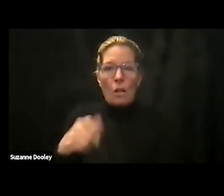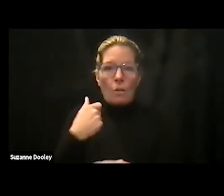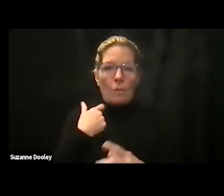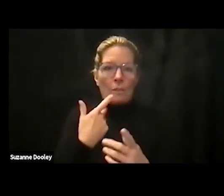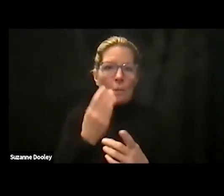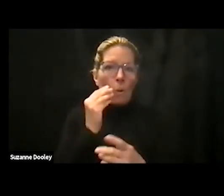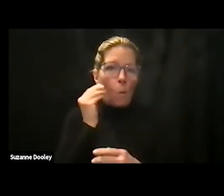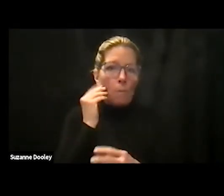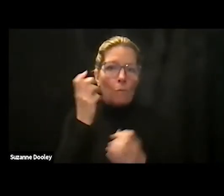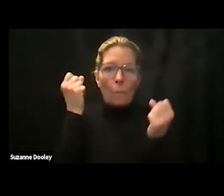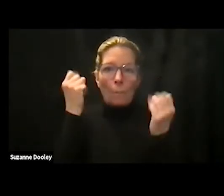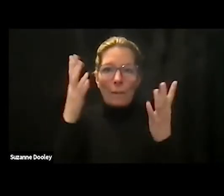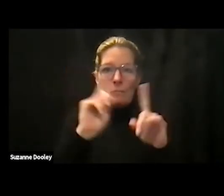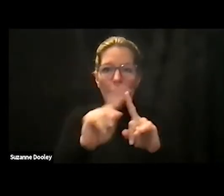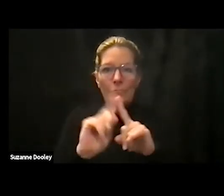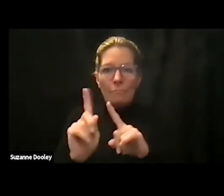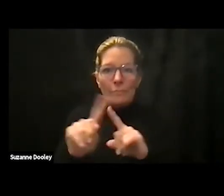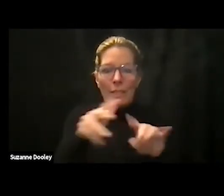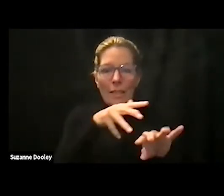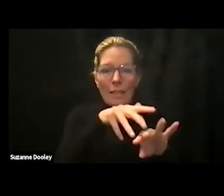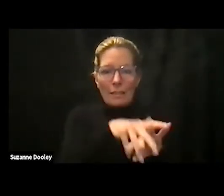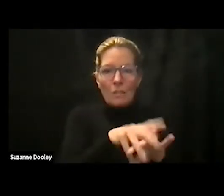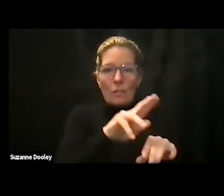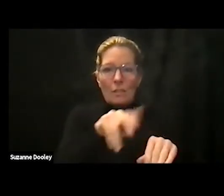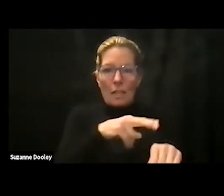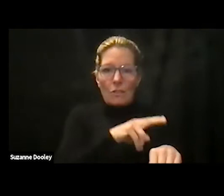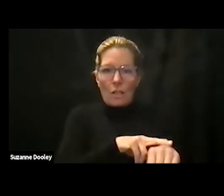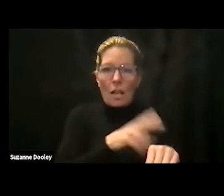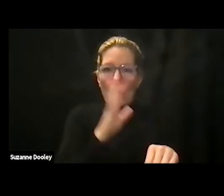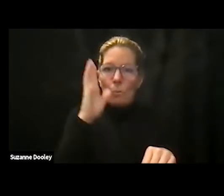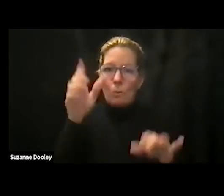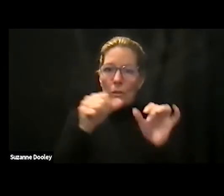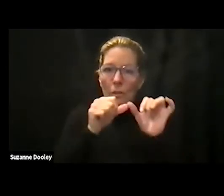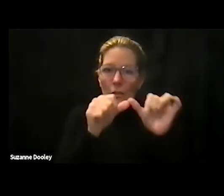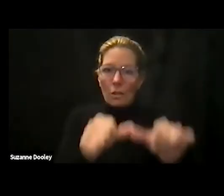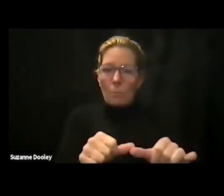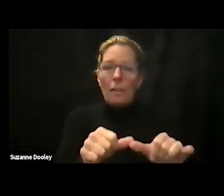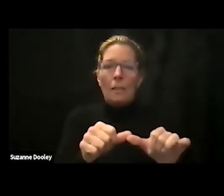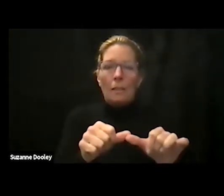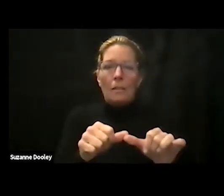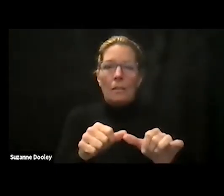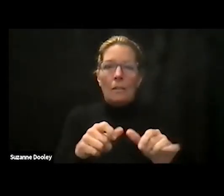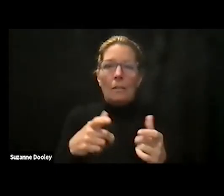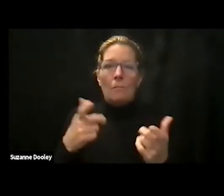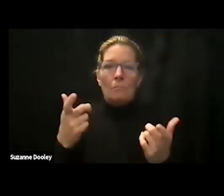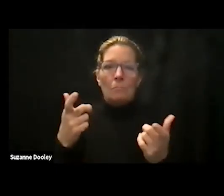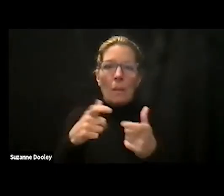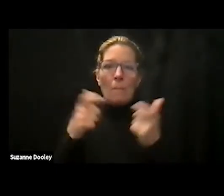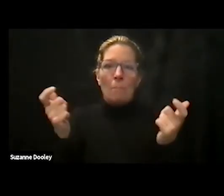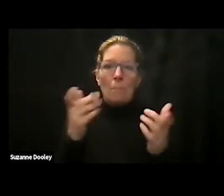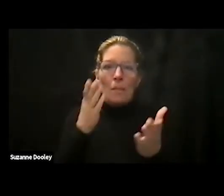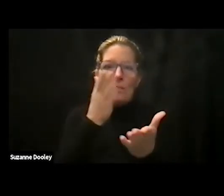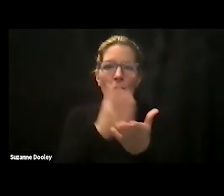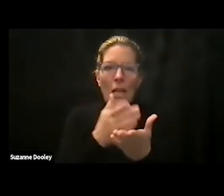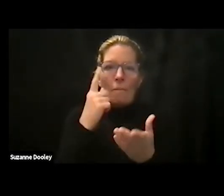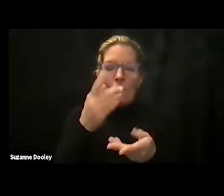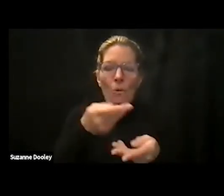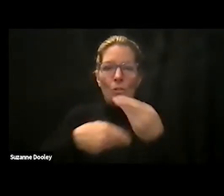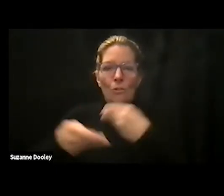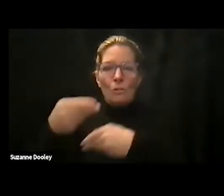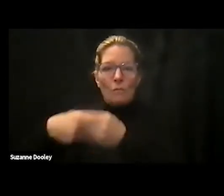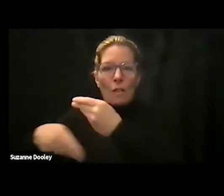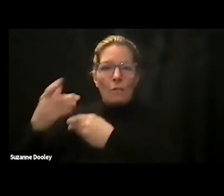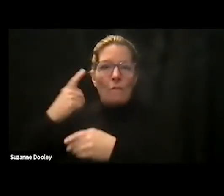Indigenous nations, and this used to be and still continues to be a major stop along trade routes for Indigenous